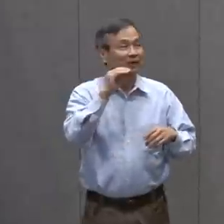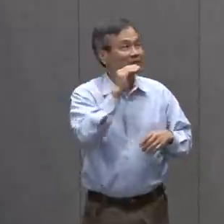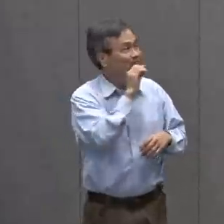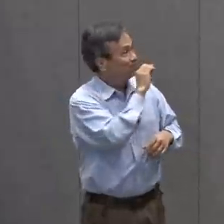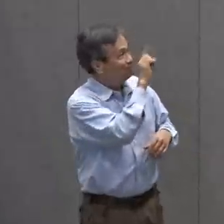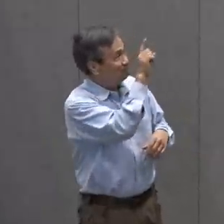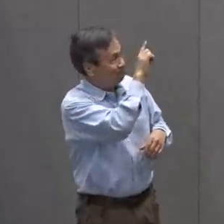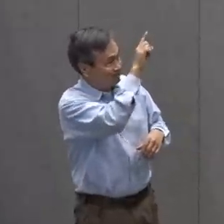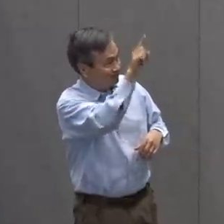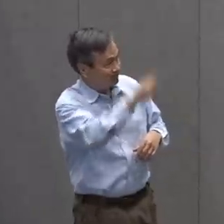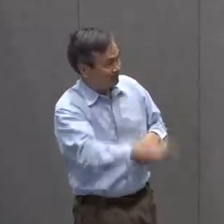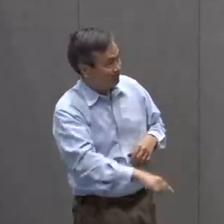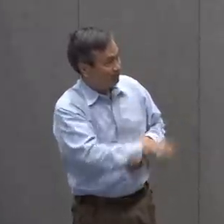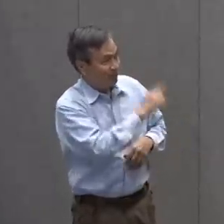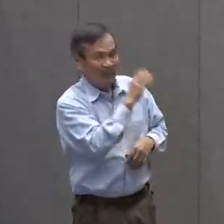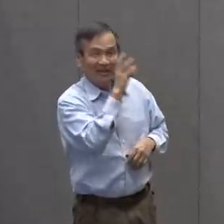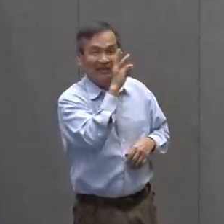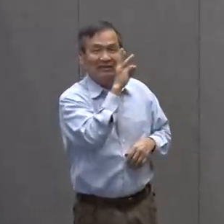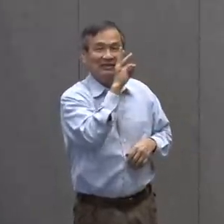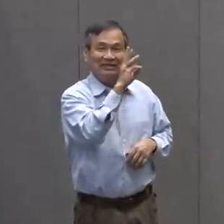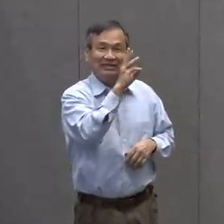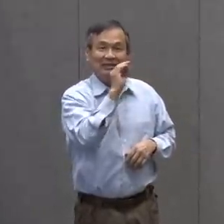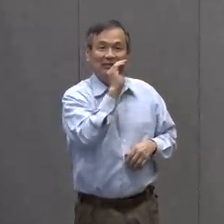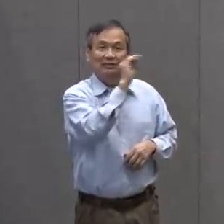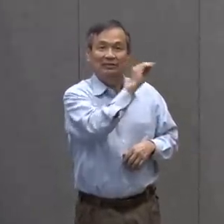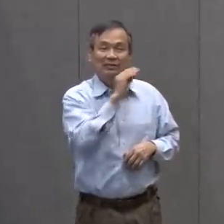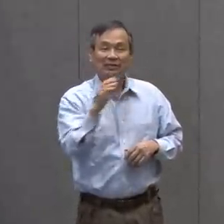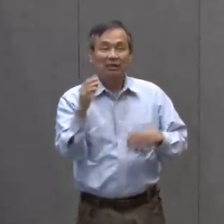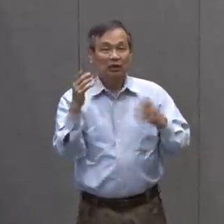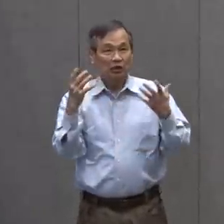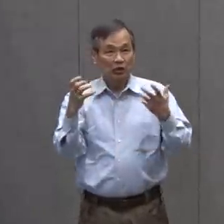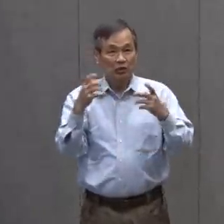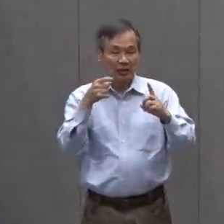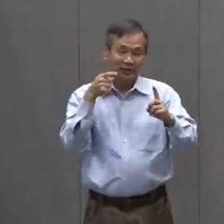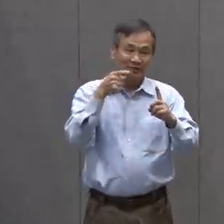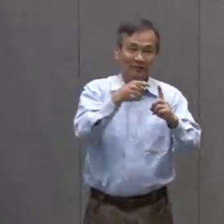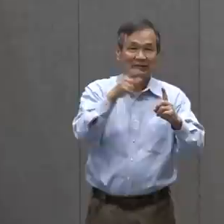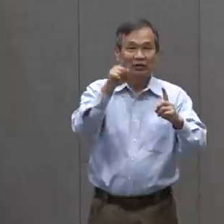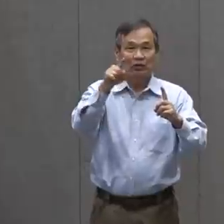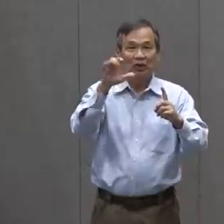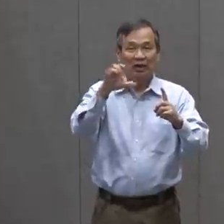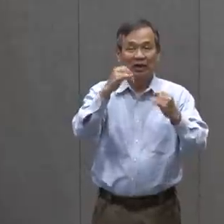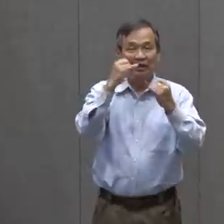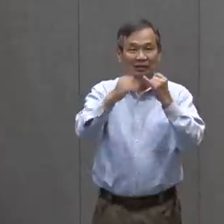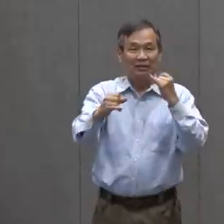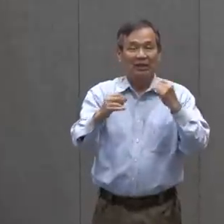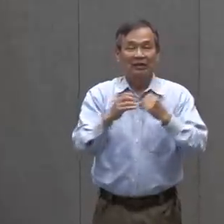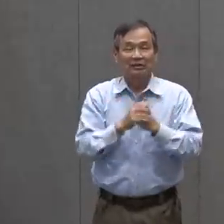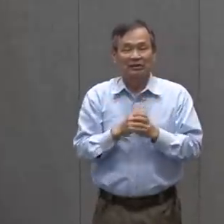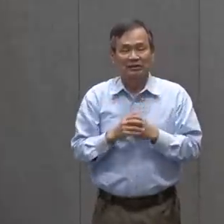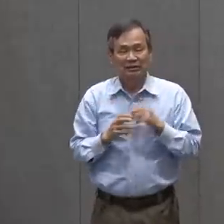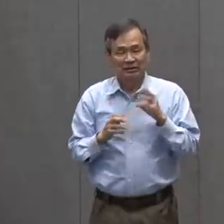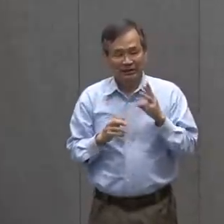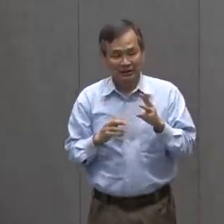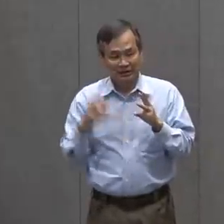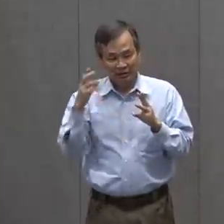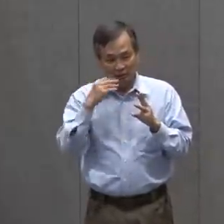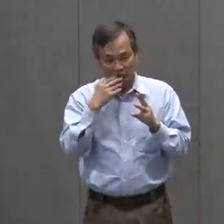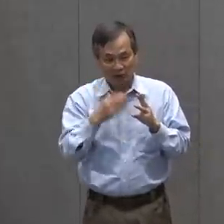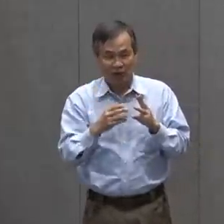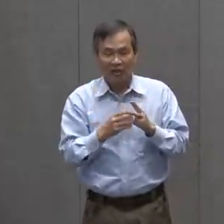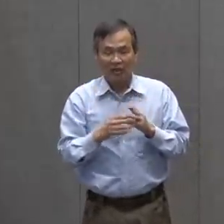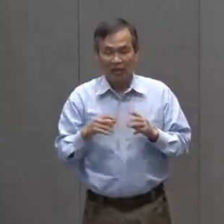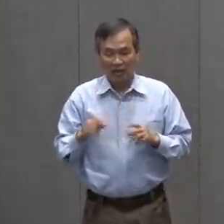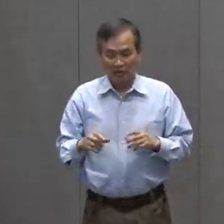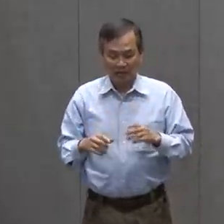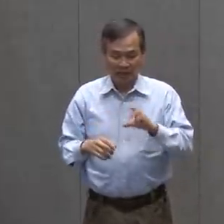get you the biggest bang for your buck as far as to get closer to our target number? Since that's a pretty high number and I know my cube only